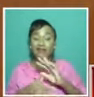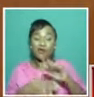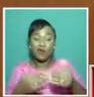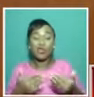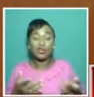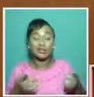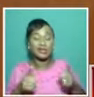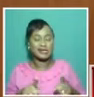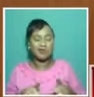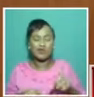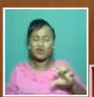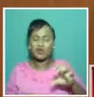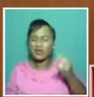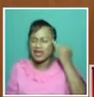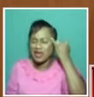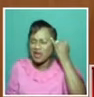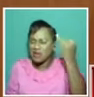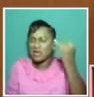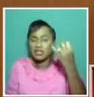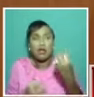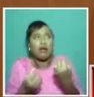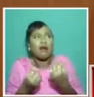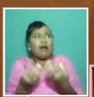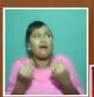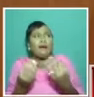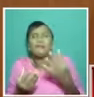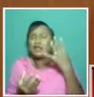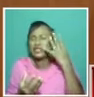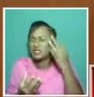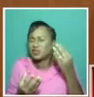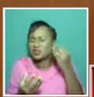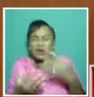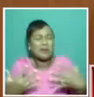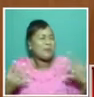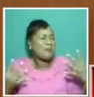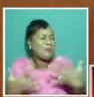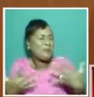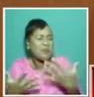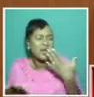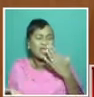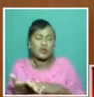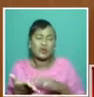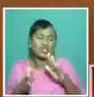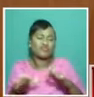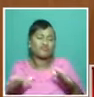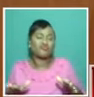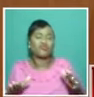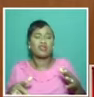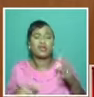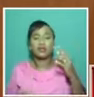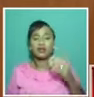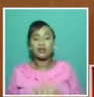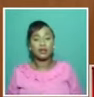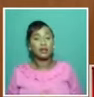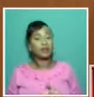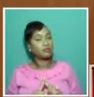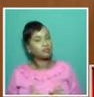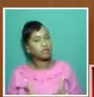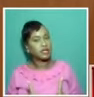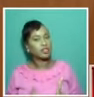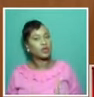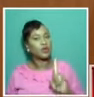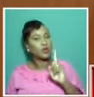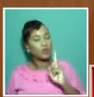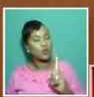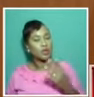the level of trauma that these children would have been going through. Now, one must consider, and I always talk about, you